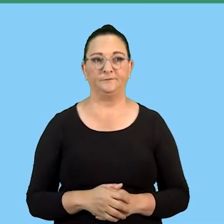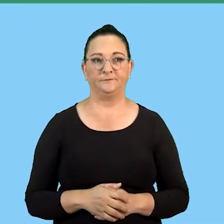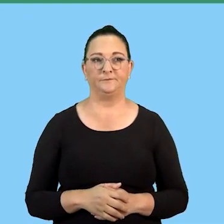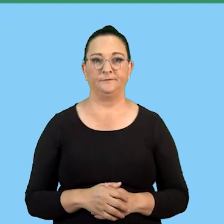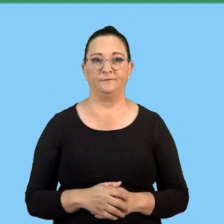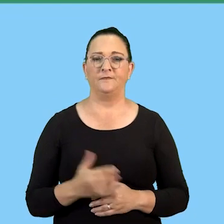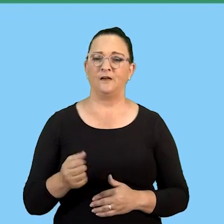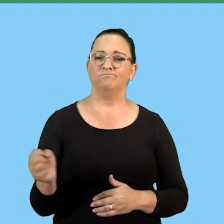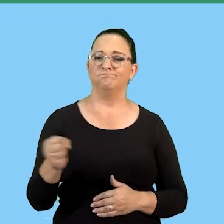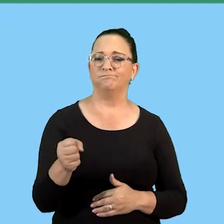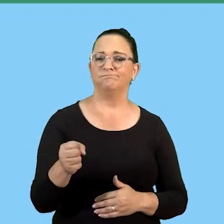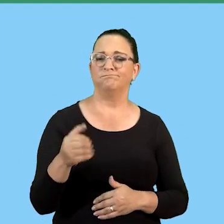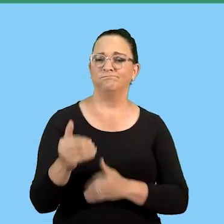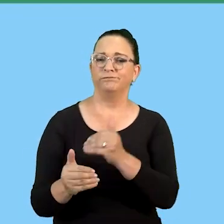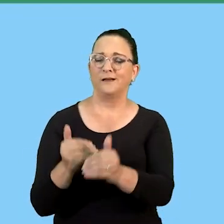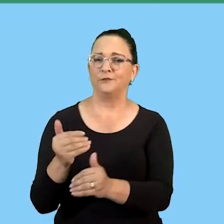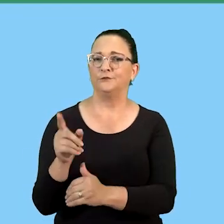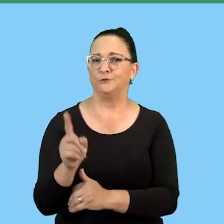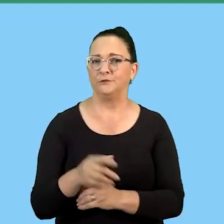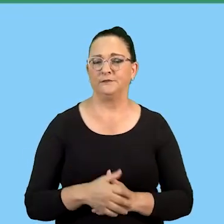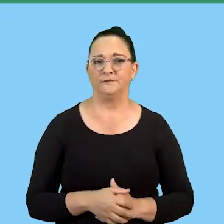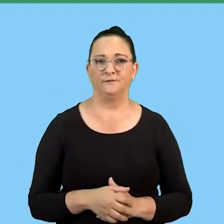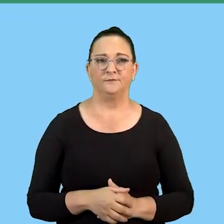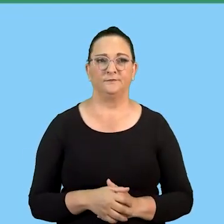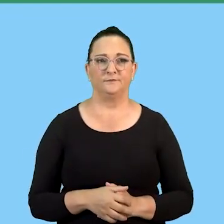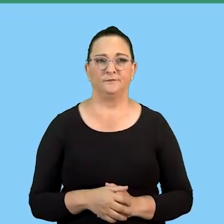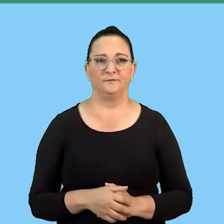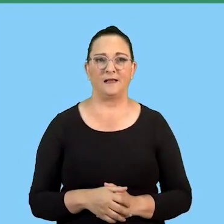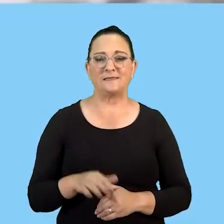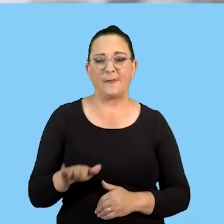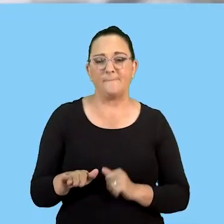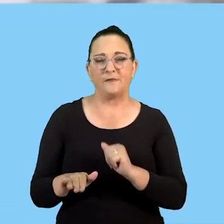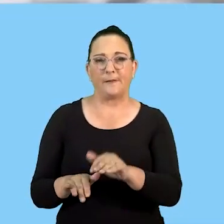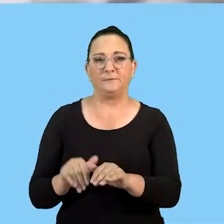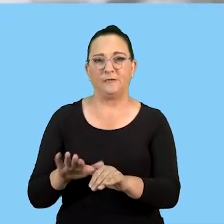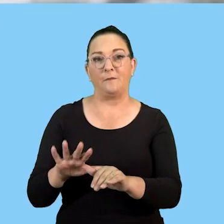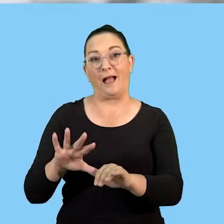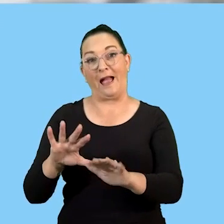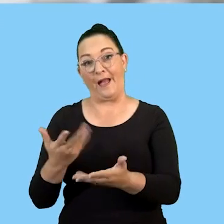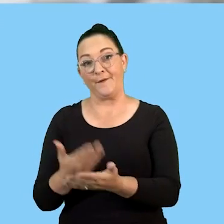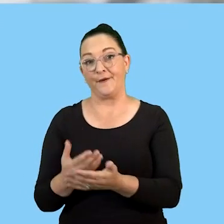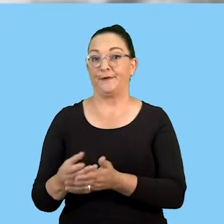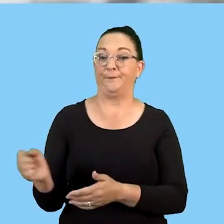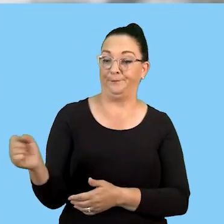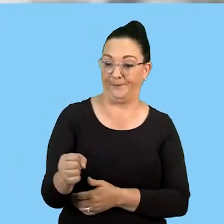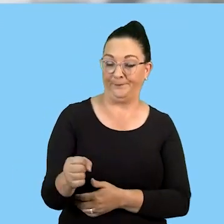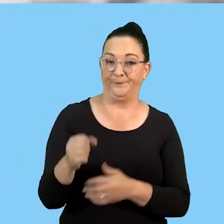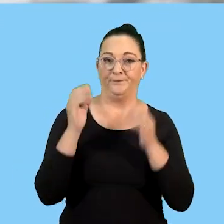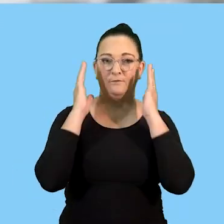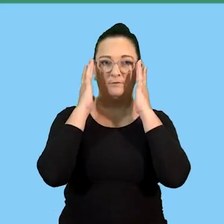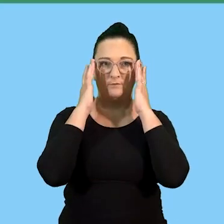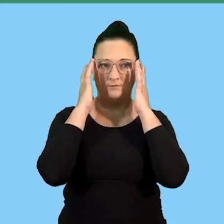Then when we look at the placement procedure, remember we are looking at the steps of how placement must be